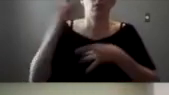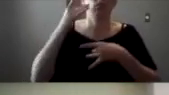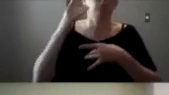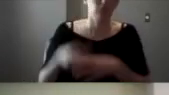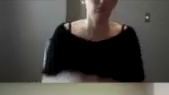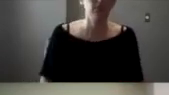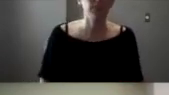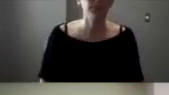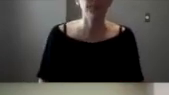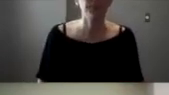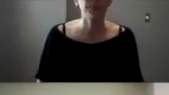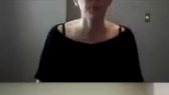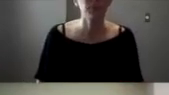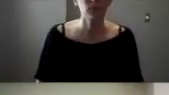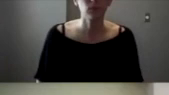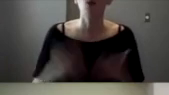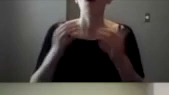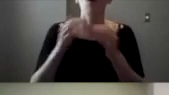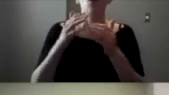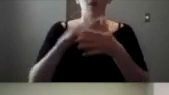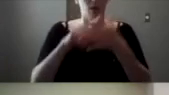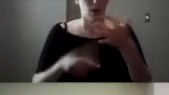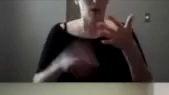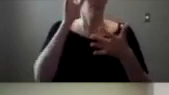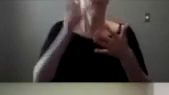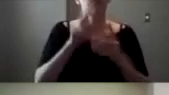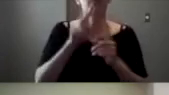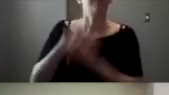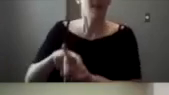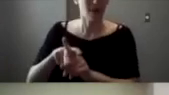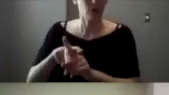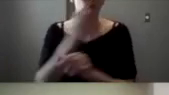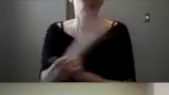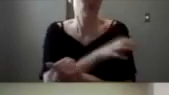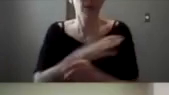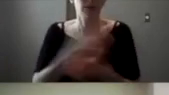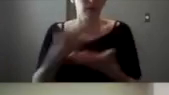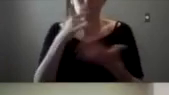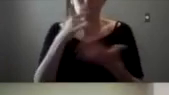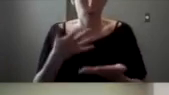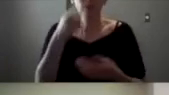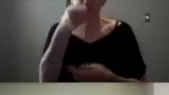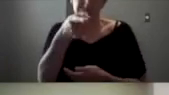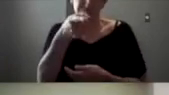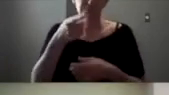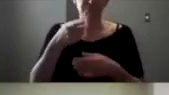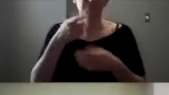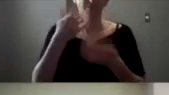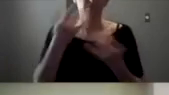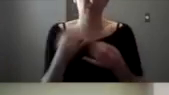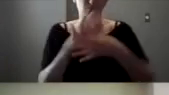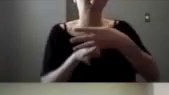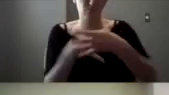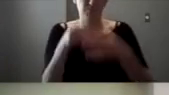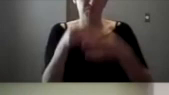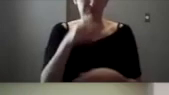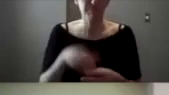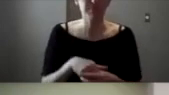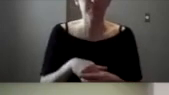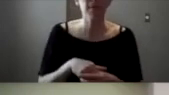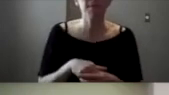as few people as possible in the room and maintain distance of 6 or more feet if possible. Use your largest exam